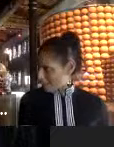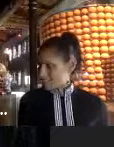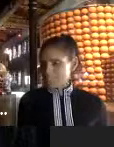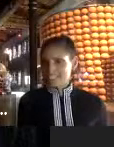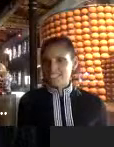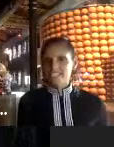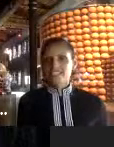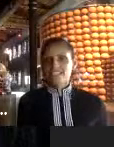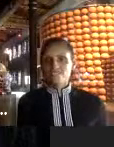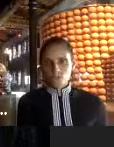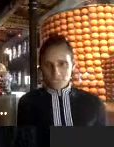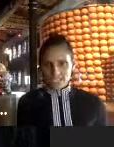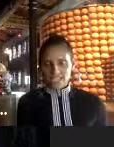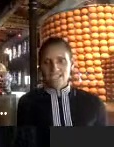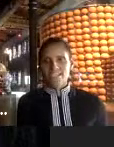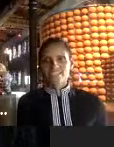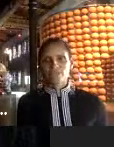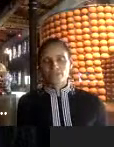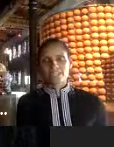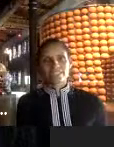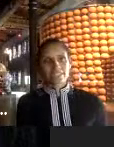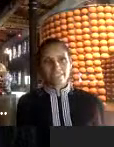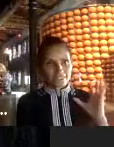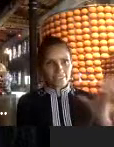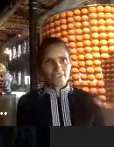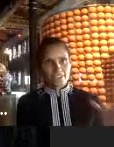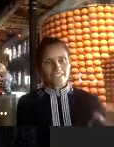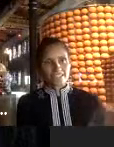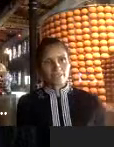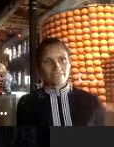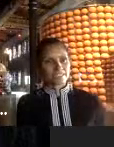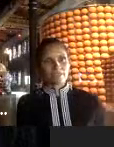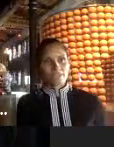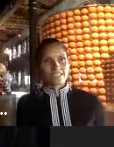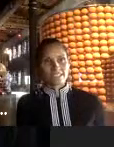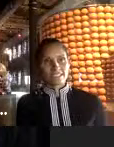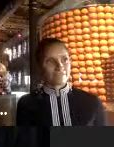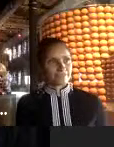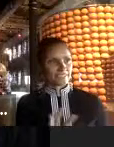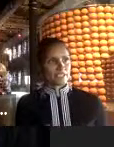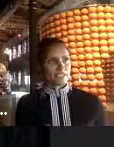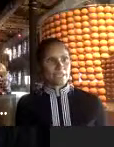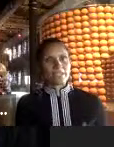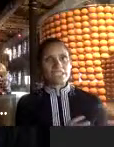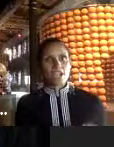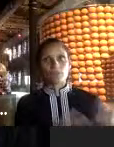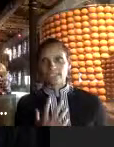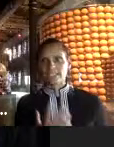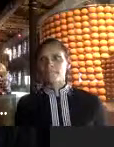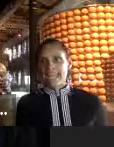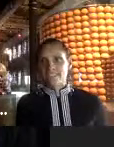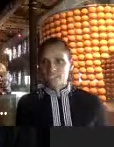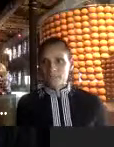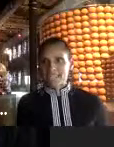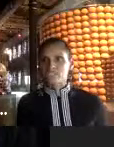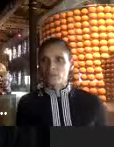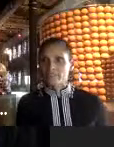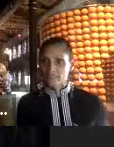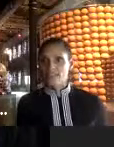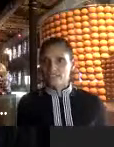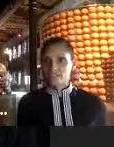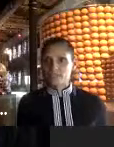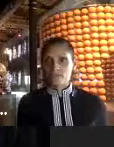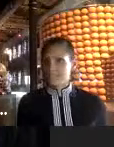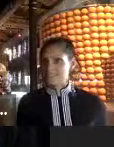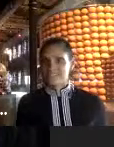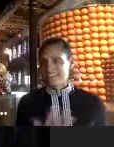had Abigail committed and Rosa. And so it was like, okay, the third artist that we really want to give, you know, that we know can command the space with